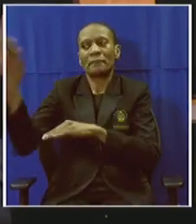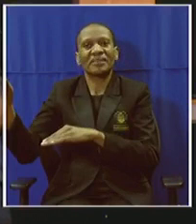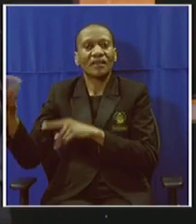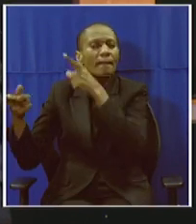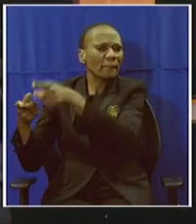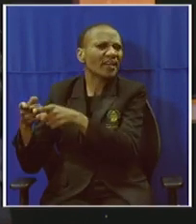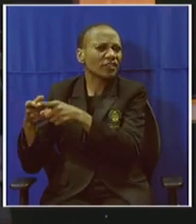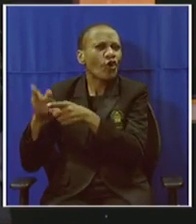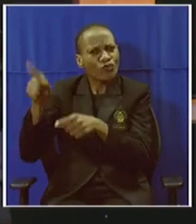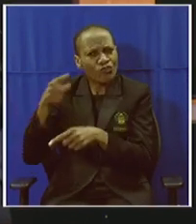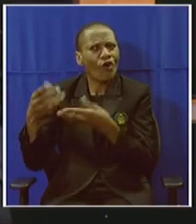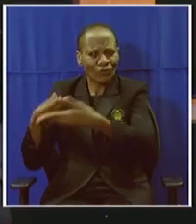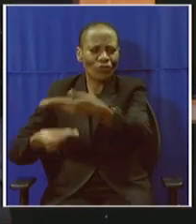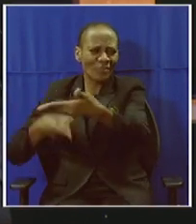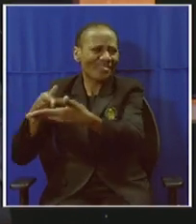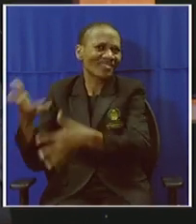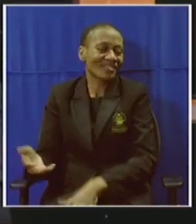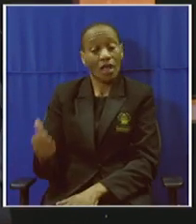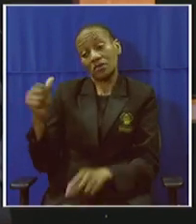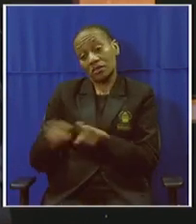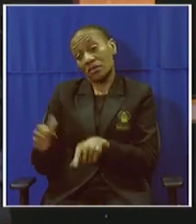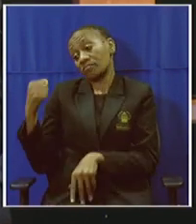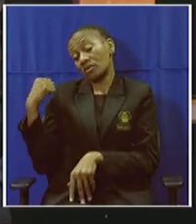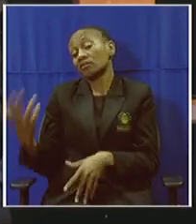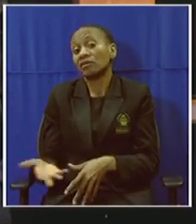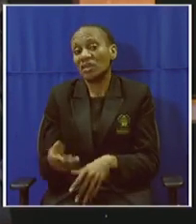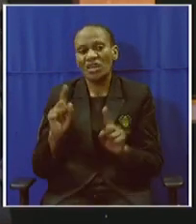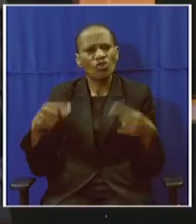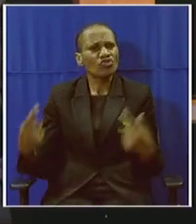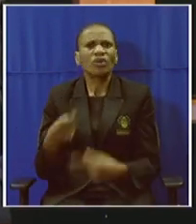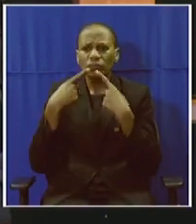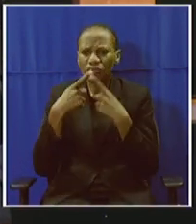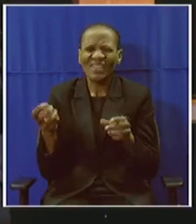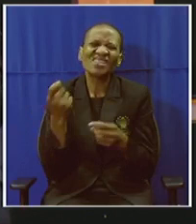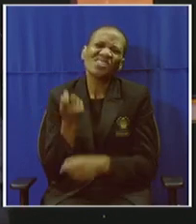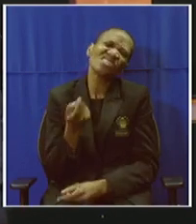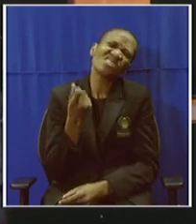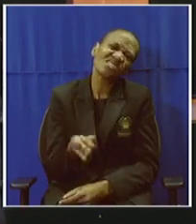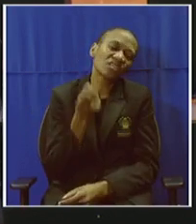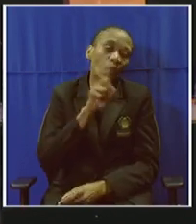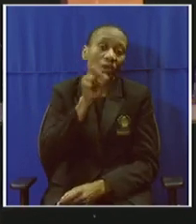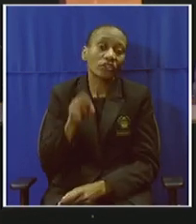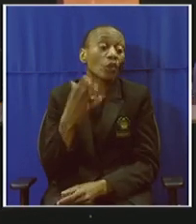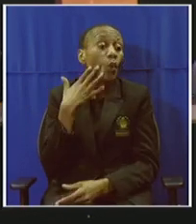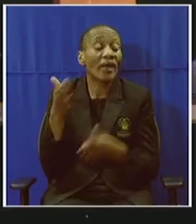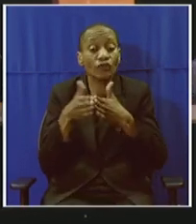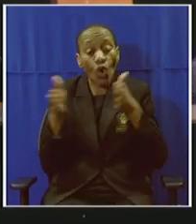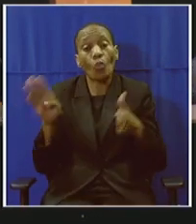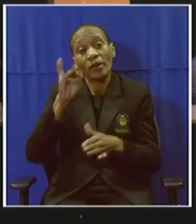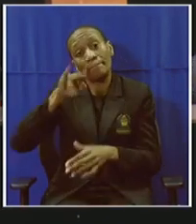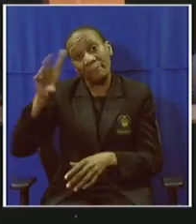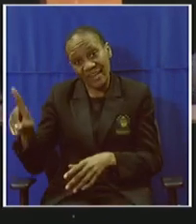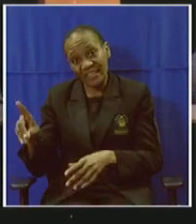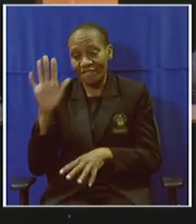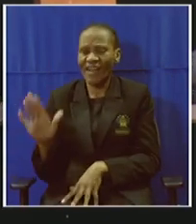published the wrong one. Yesterday, the minister couldn't answer simple questions, like when will you open bid window 5 of the